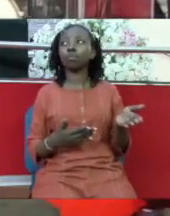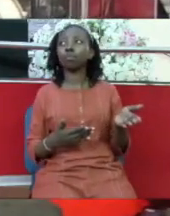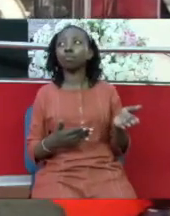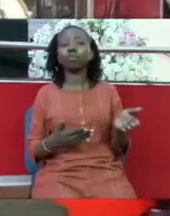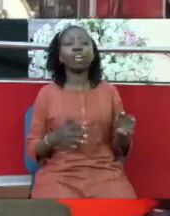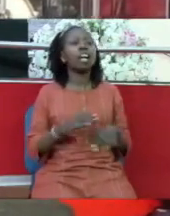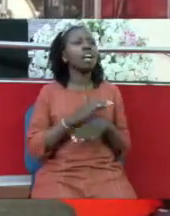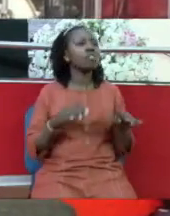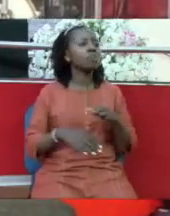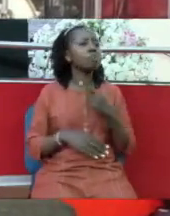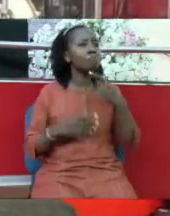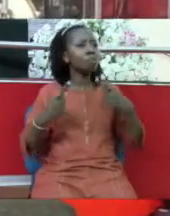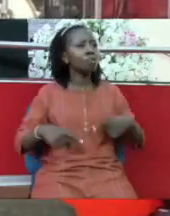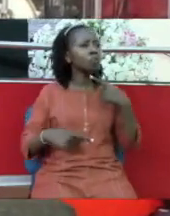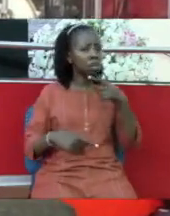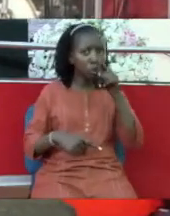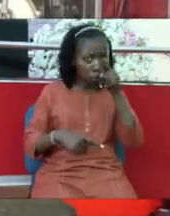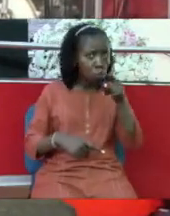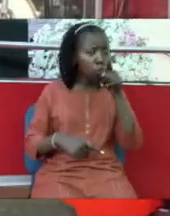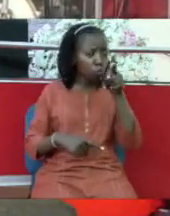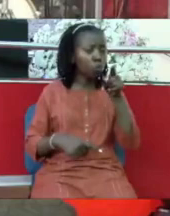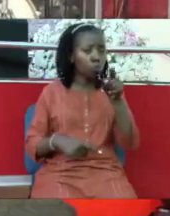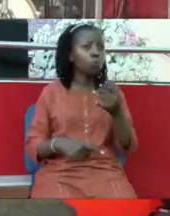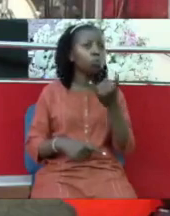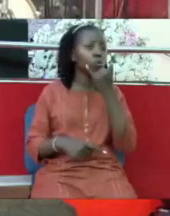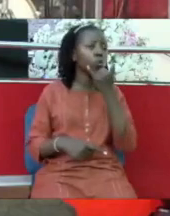Everybody saying he's the one.